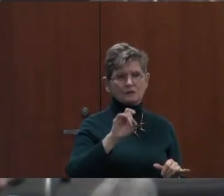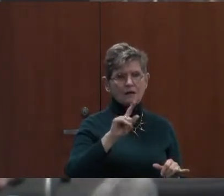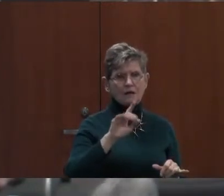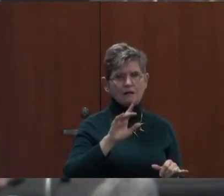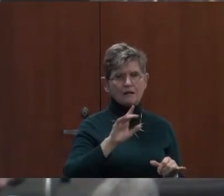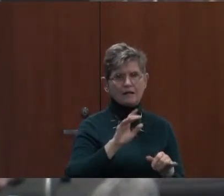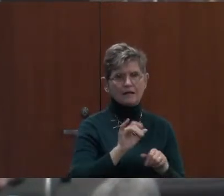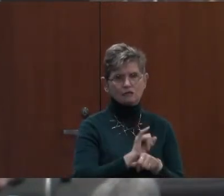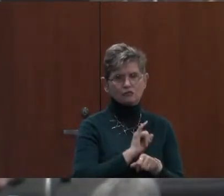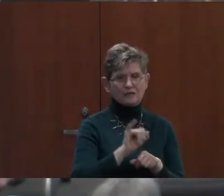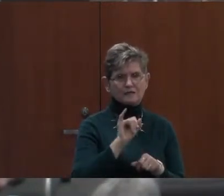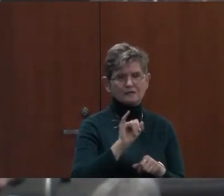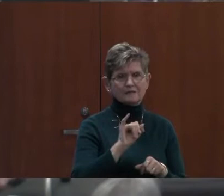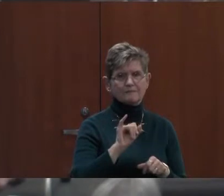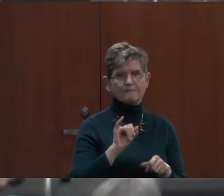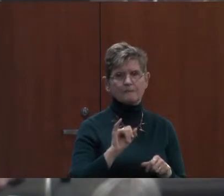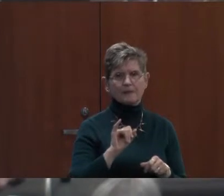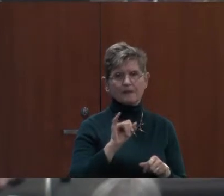of